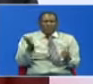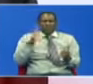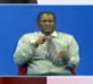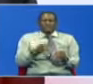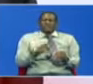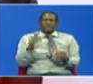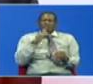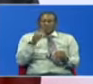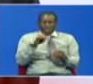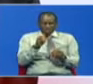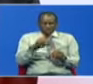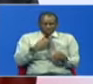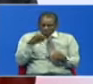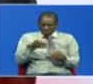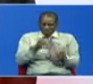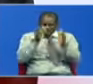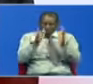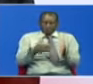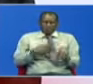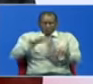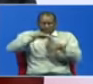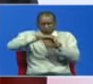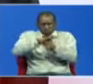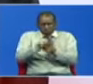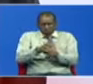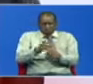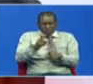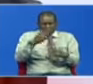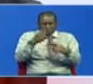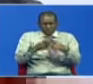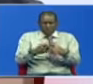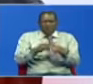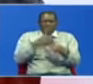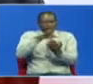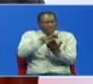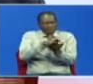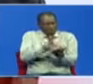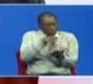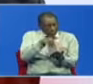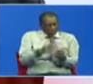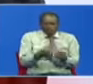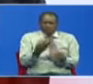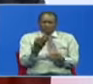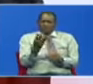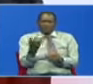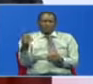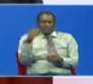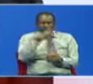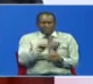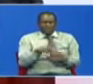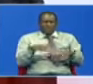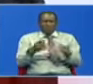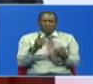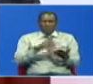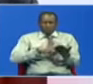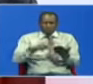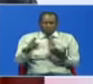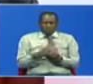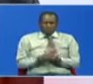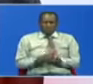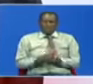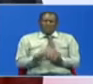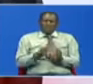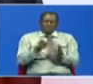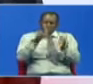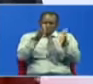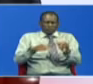like that and somebody tests positive, after you have kept the specimen for 3-4 days or 1 week, and the person